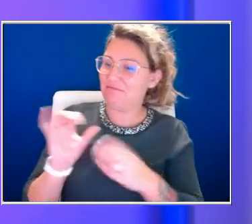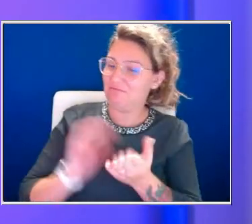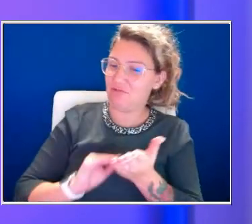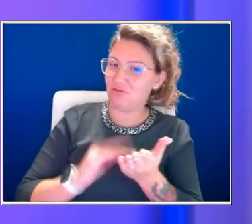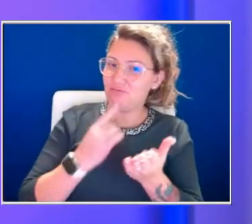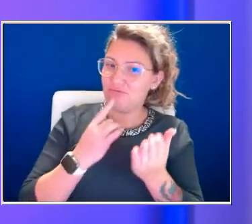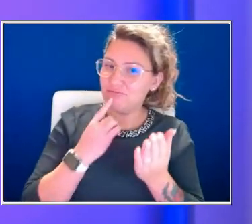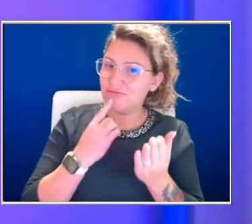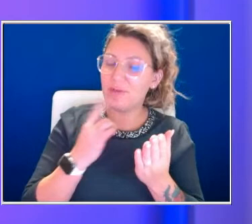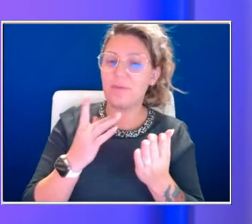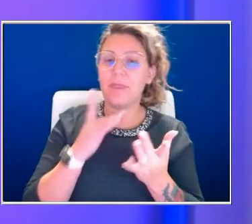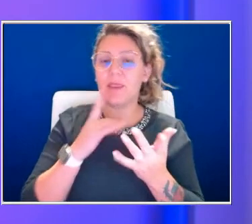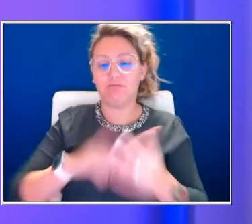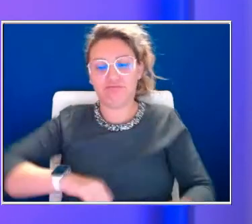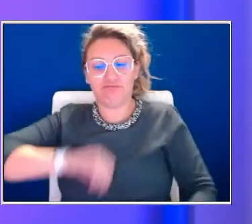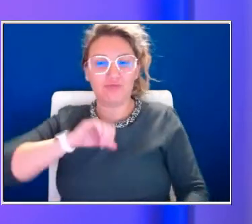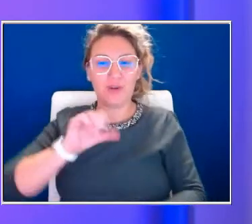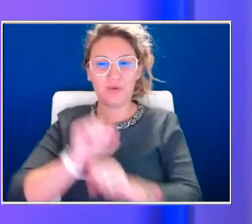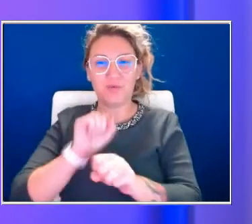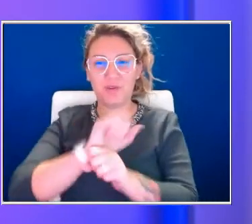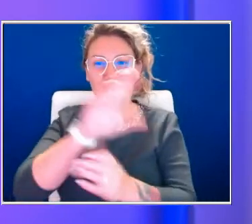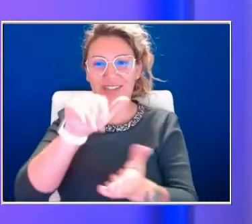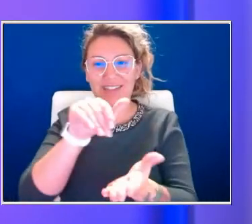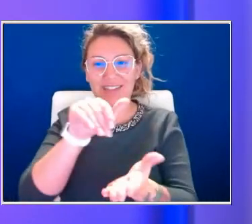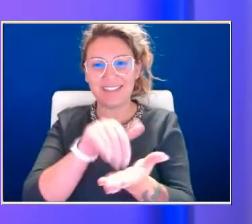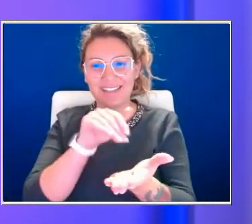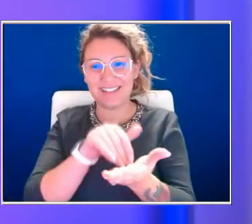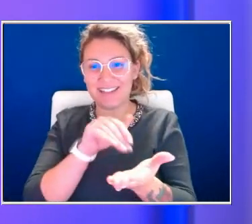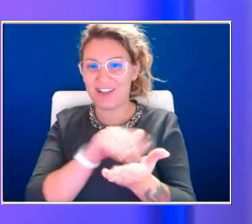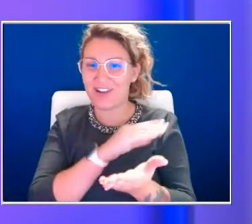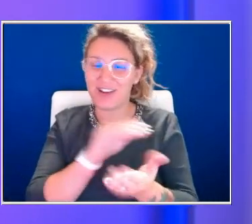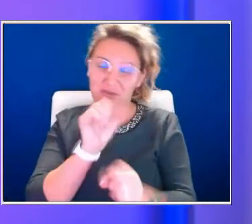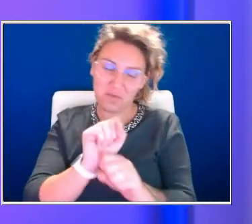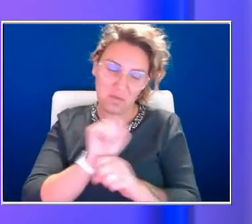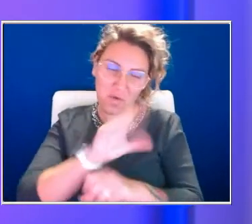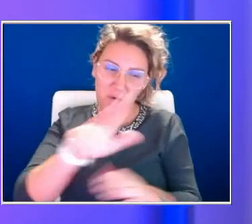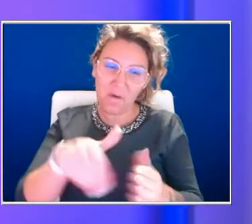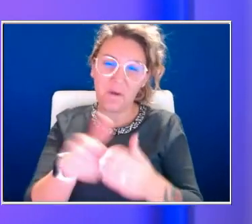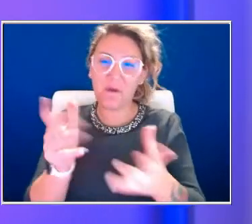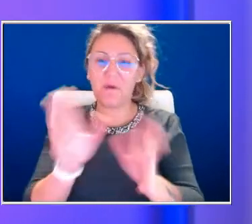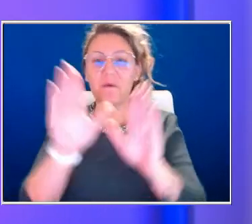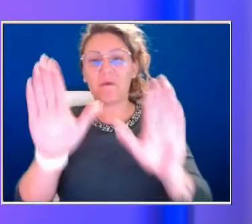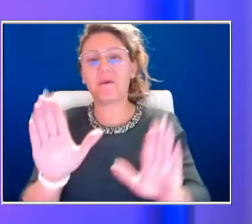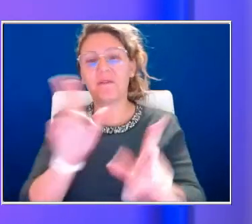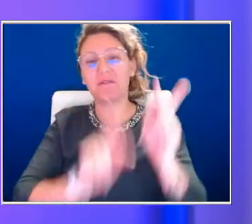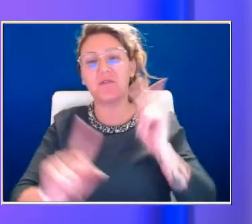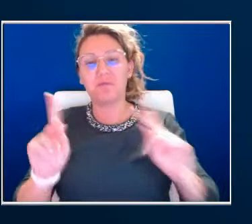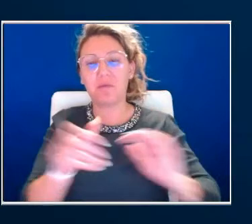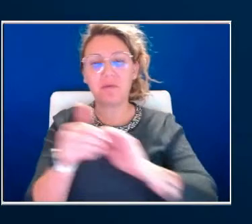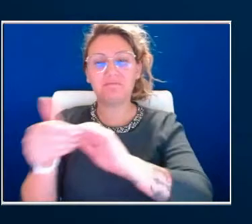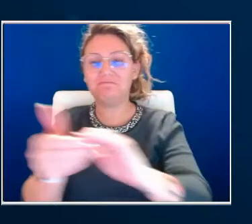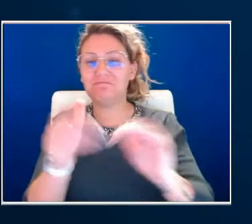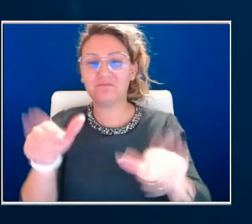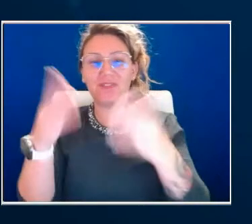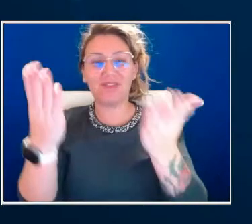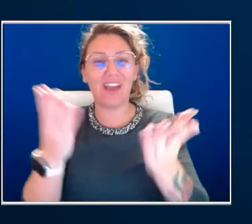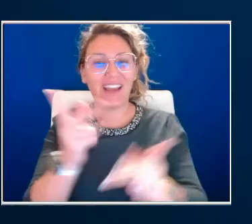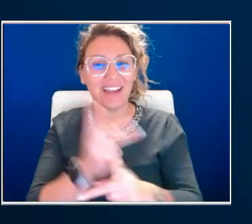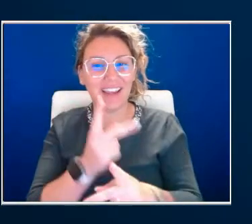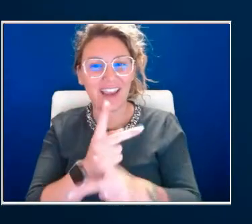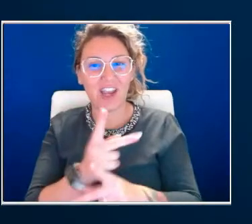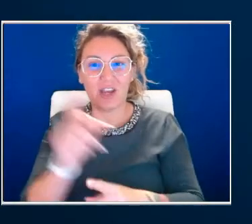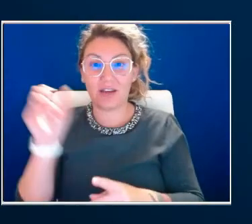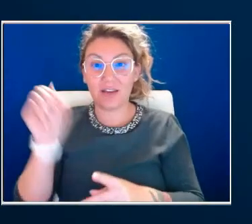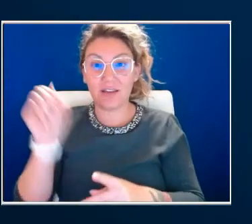to work at the Center for Advanced Vascular Care and work with all the great folks that provide care there. Yeah, getting people back on their